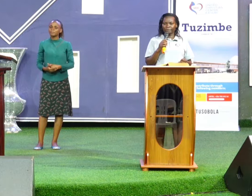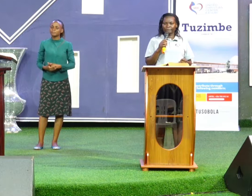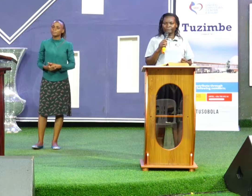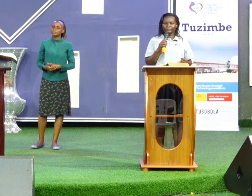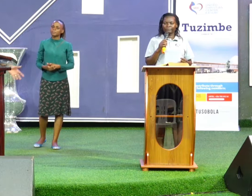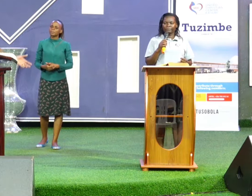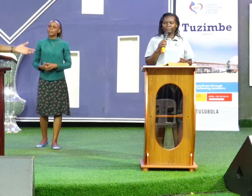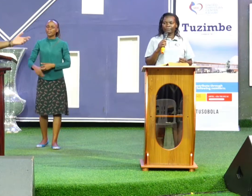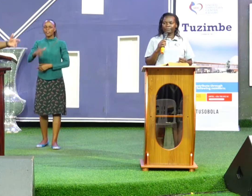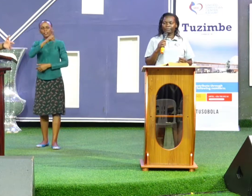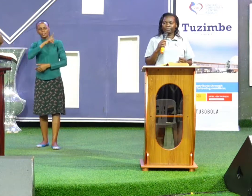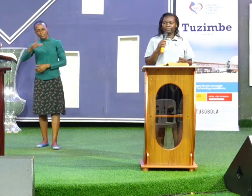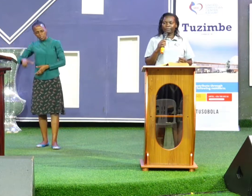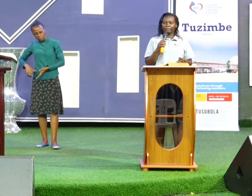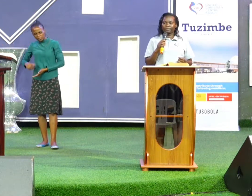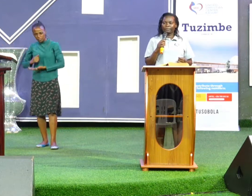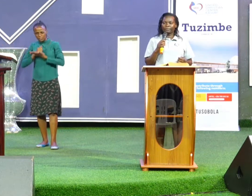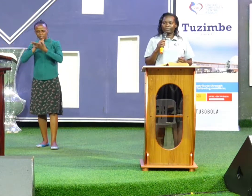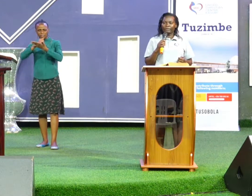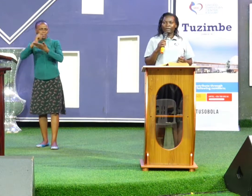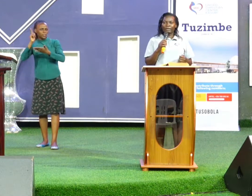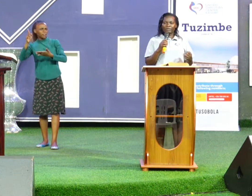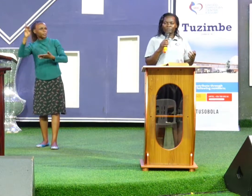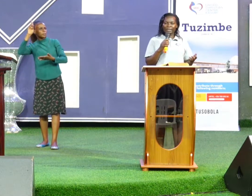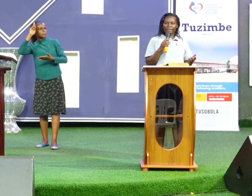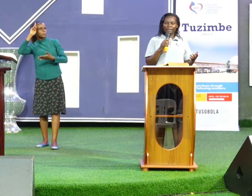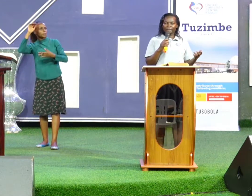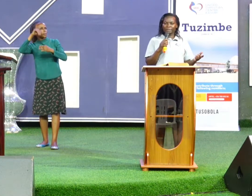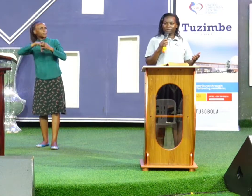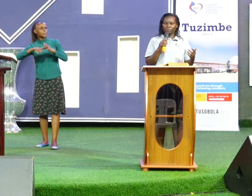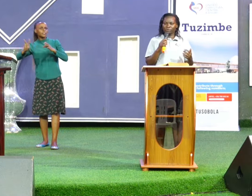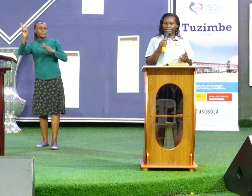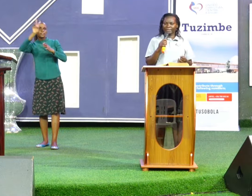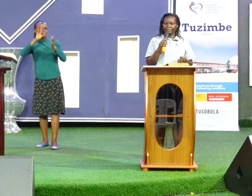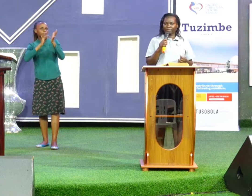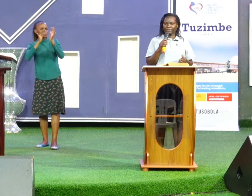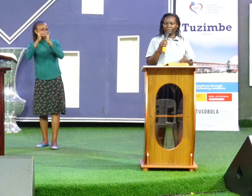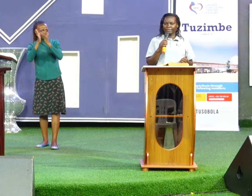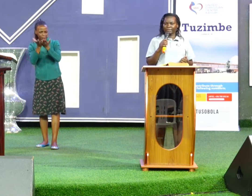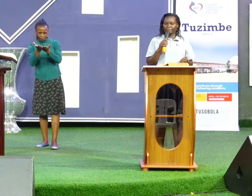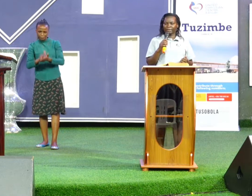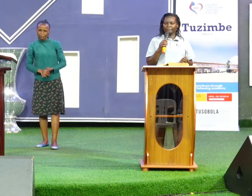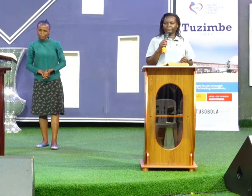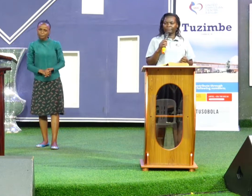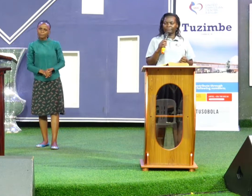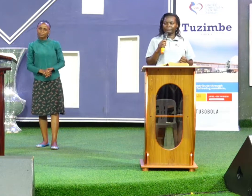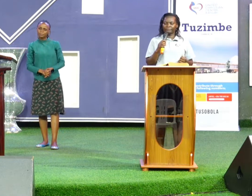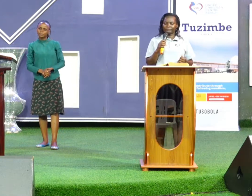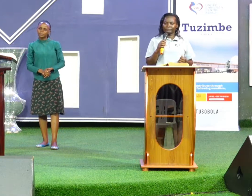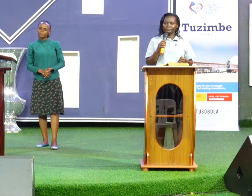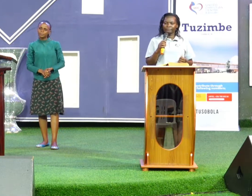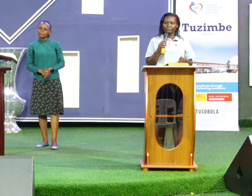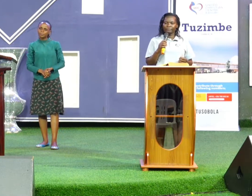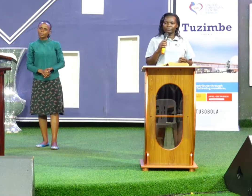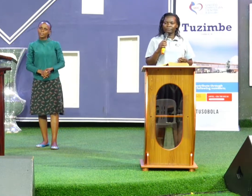kino, the Lord helped me again to remember in the scriptures. Katonda yanganyizza okujjukira nate mu byawandiikibwa. A time